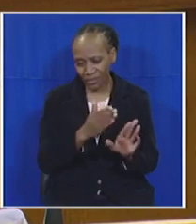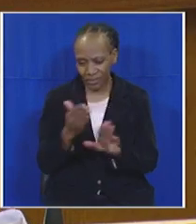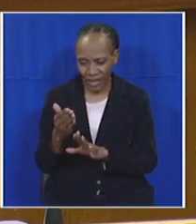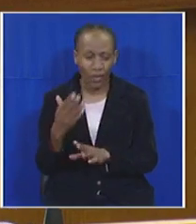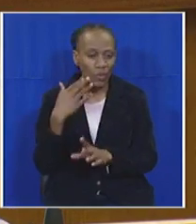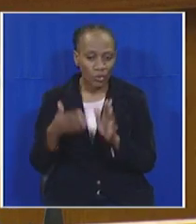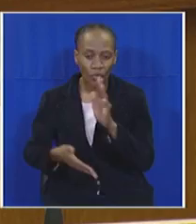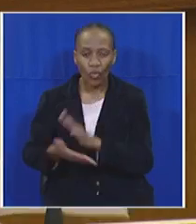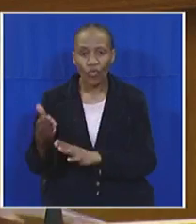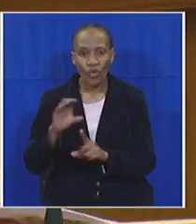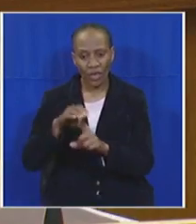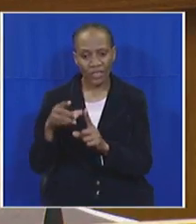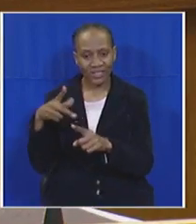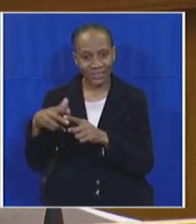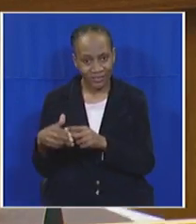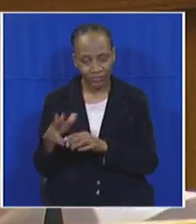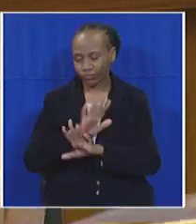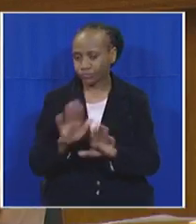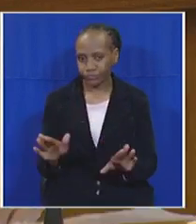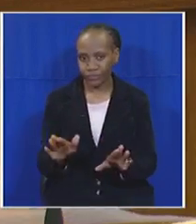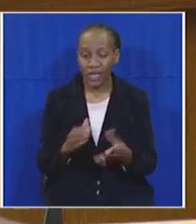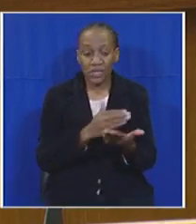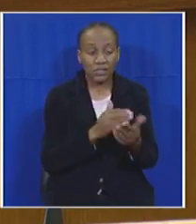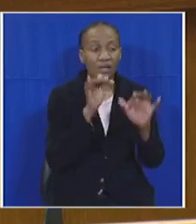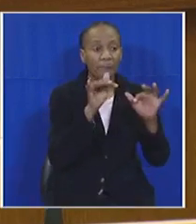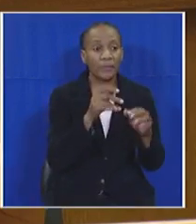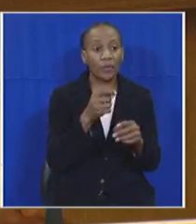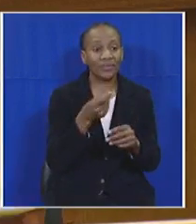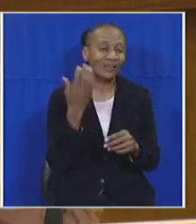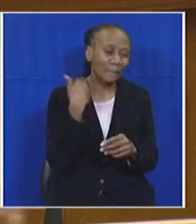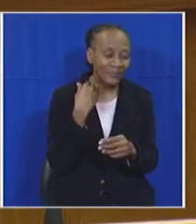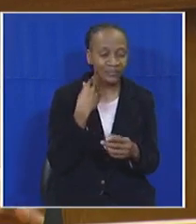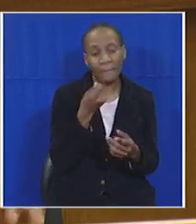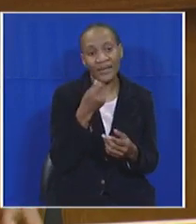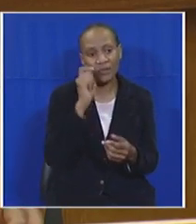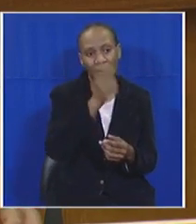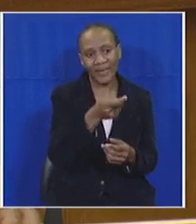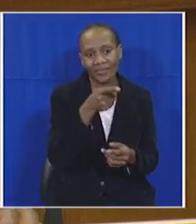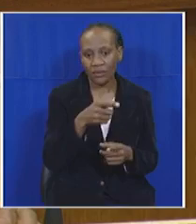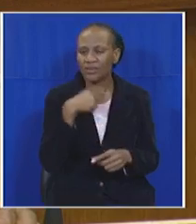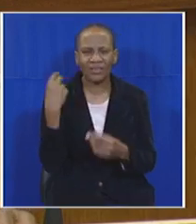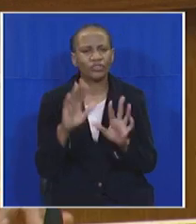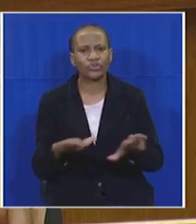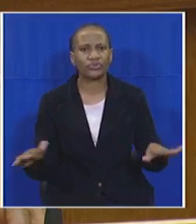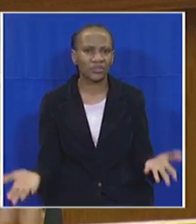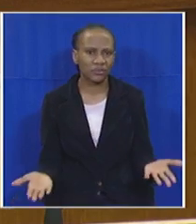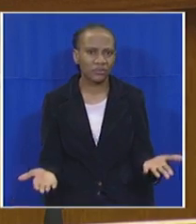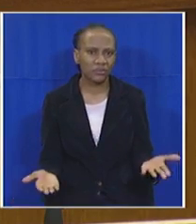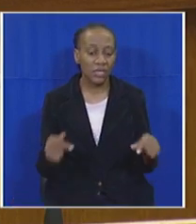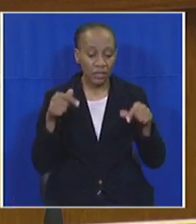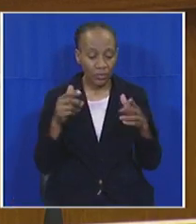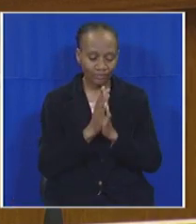zethu ngalesikhathi nje lapho kumakhaza kanje siyakweseka ukuthi abaholi bomdabu basebenzisane nezinkantolo